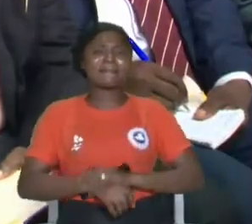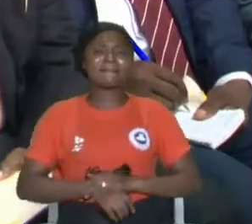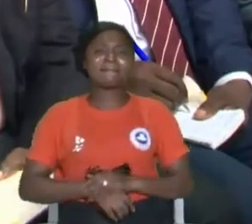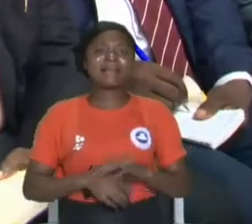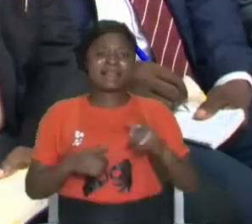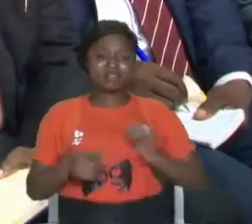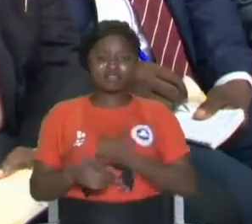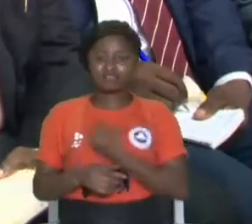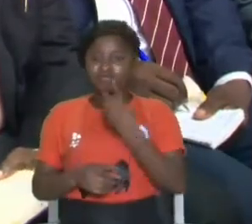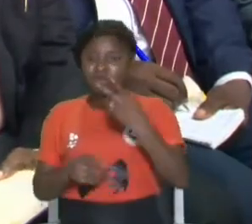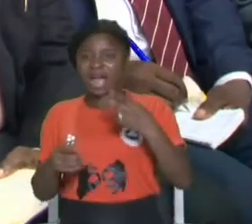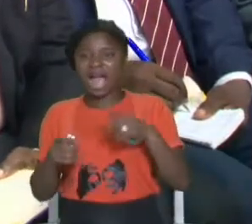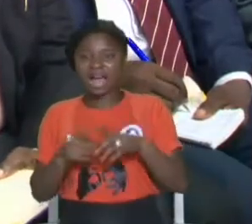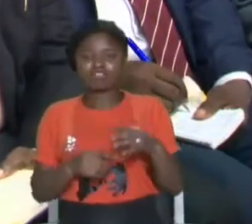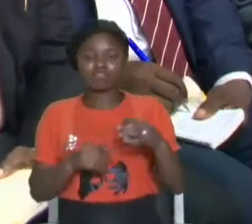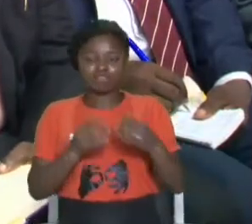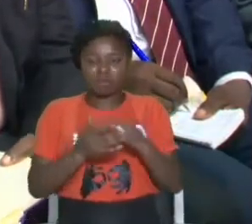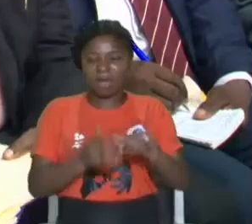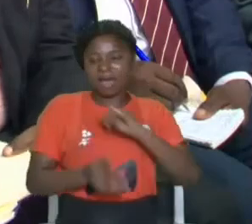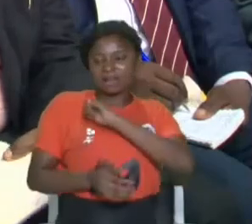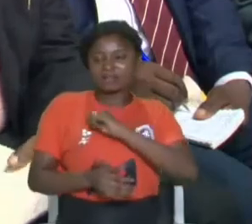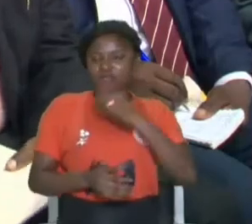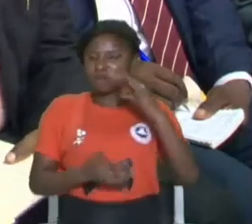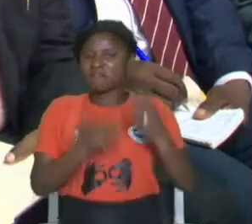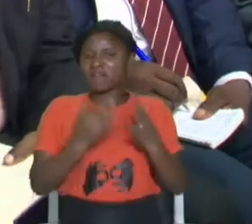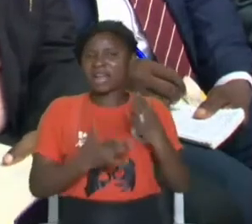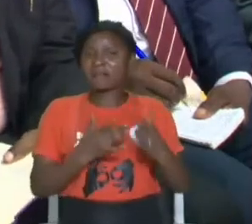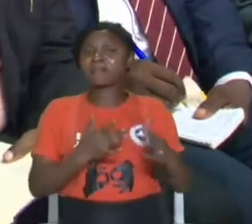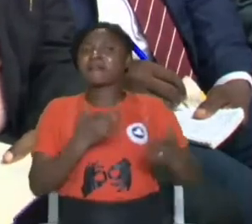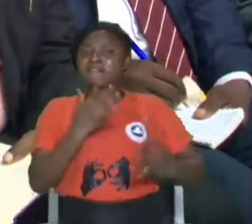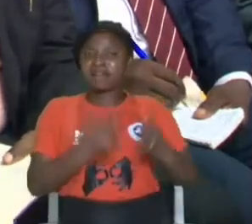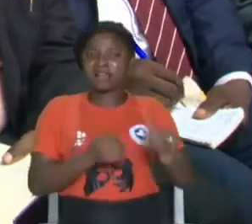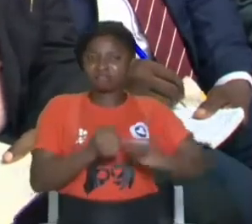Let's look at some attributes of fire. Number one, fire consumes.